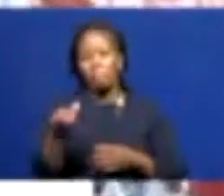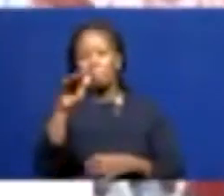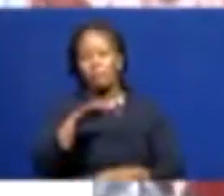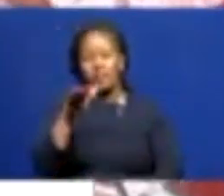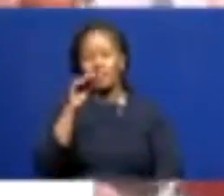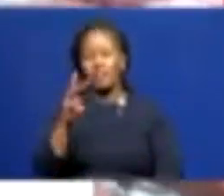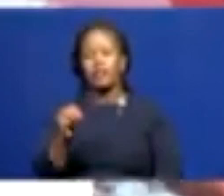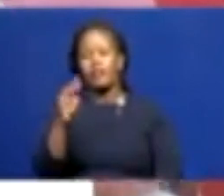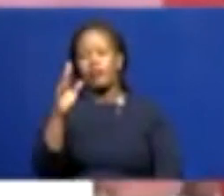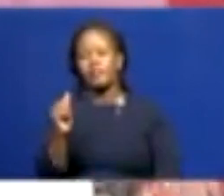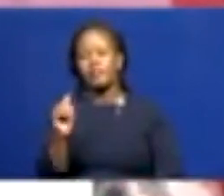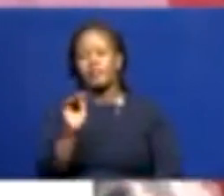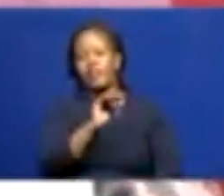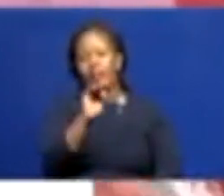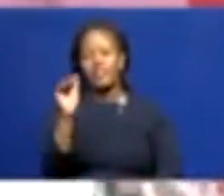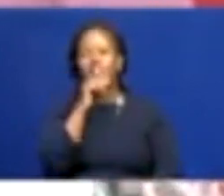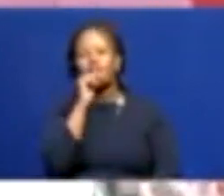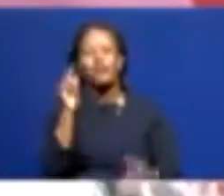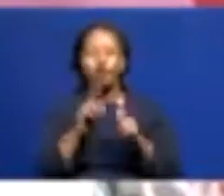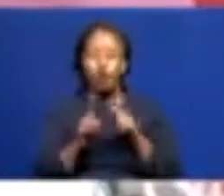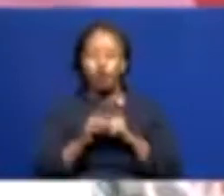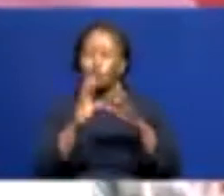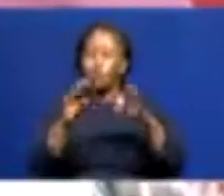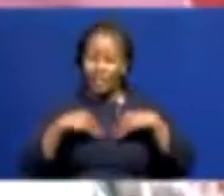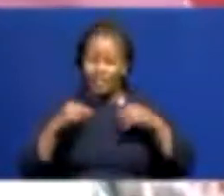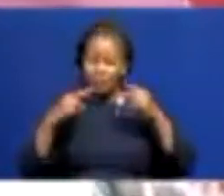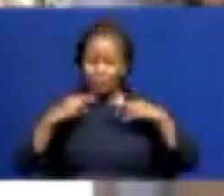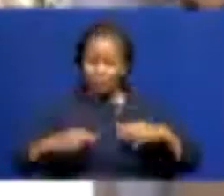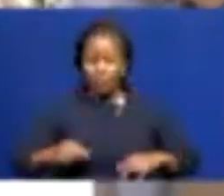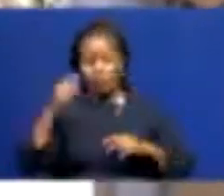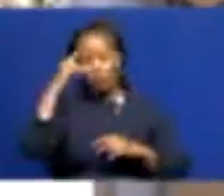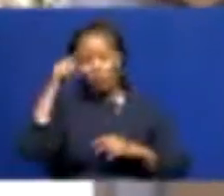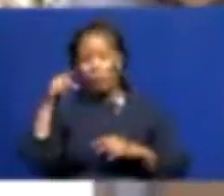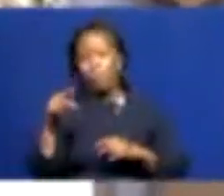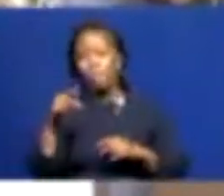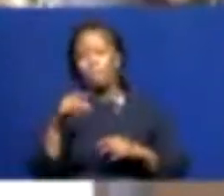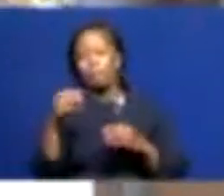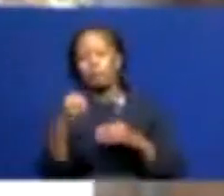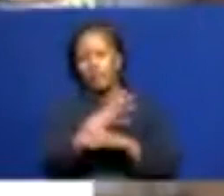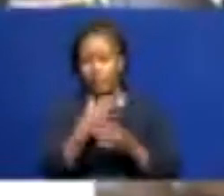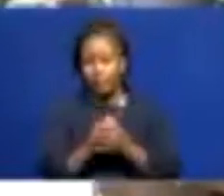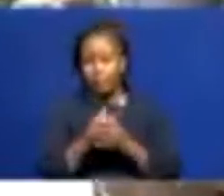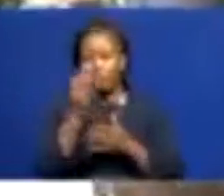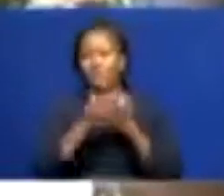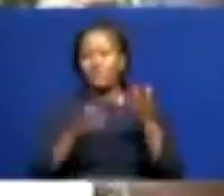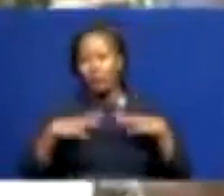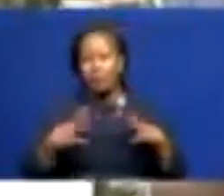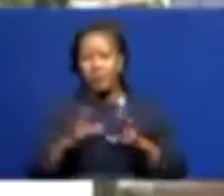Nyoro Waithaka appealed to men to also embrace screening for prostate cancer. Simunaona wakati ingine watu wanatembea na mnaiwa na